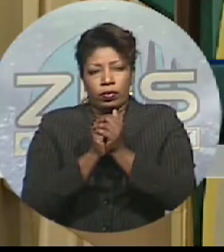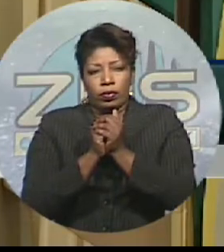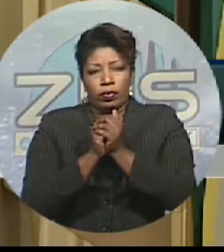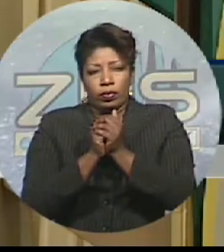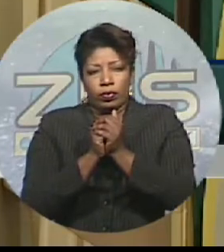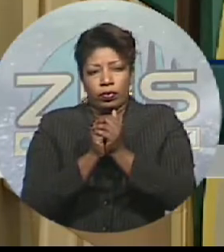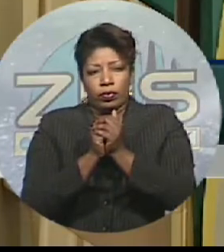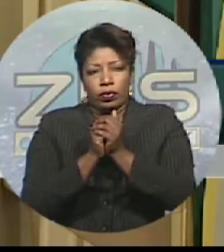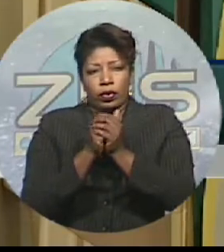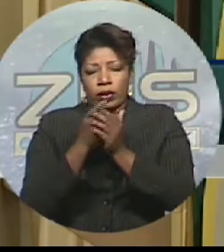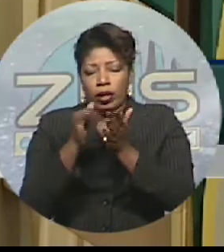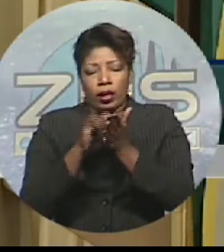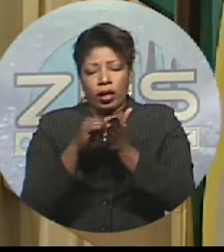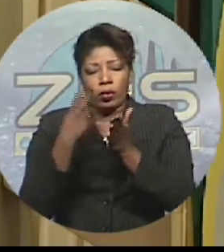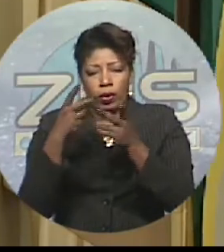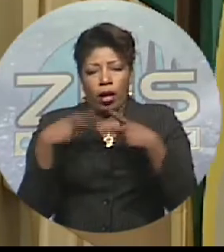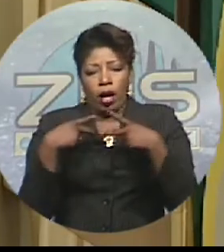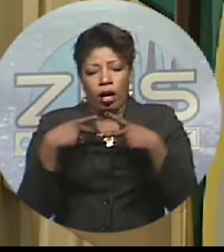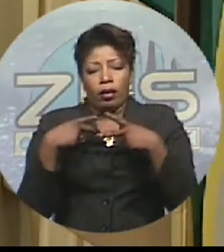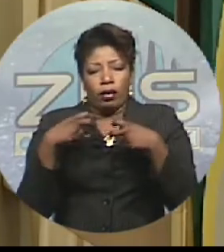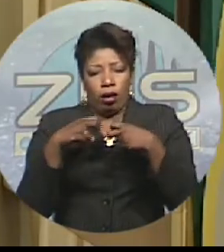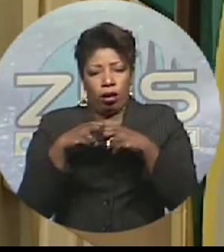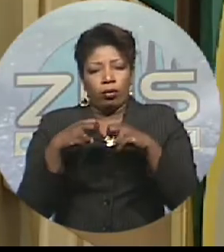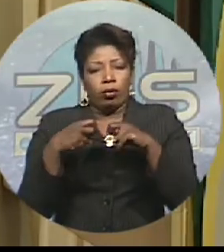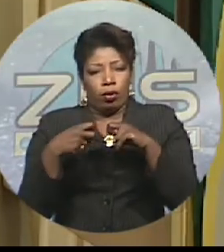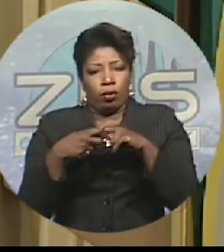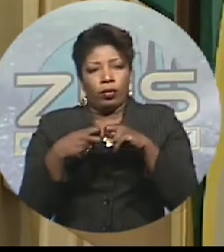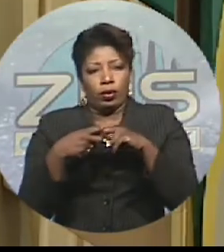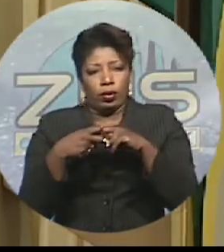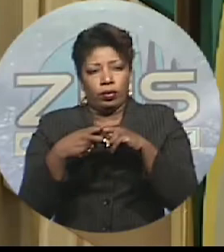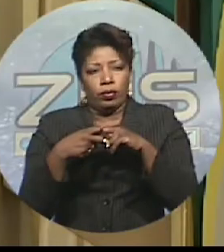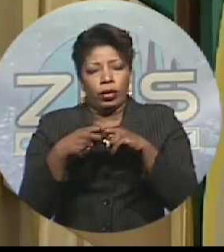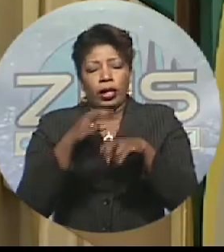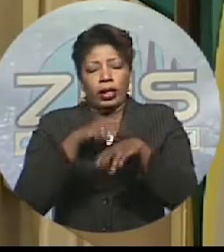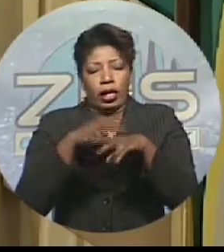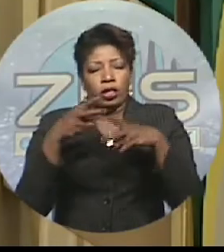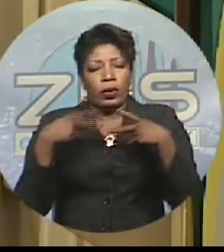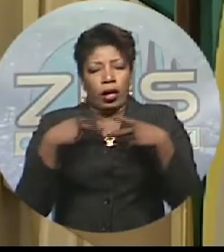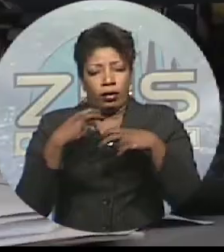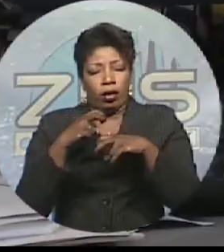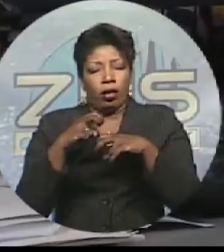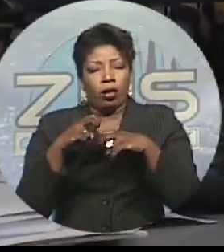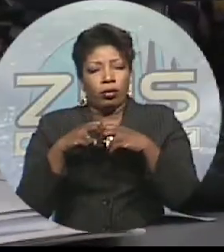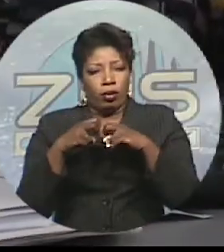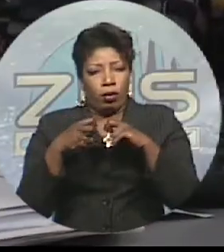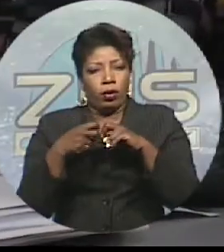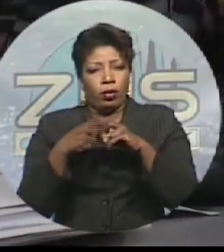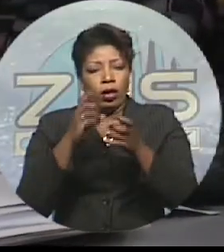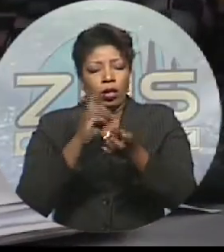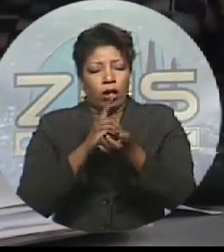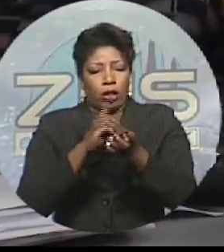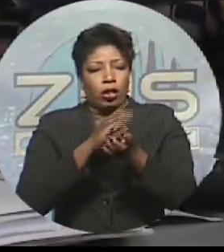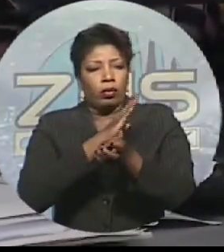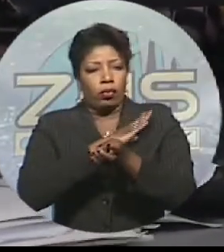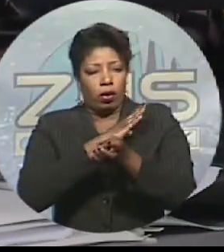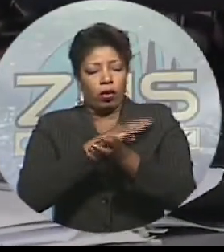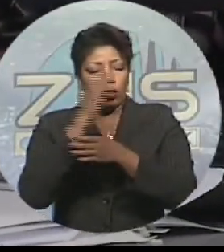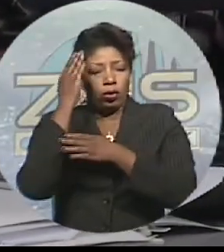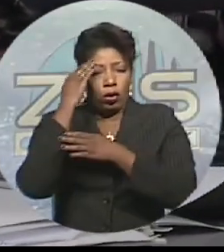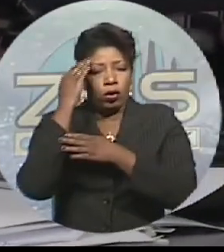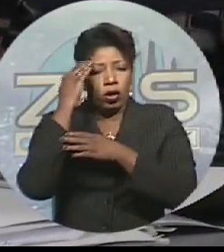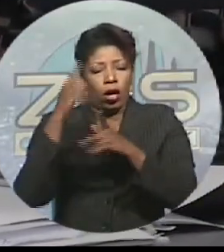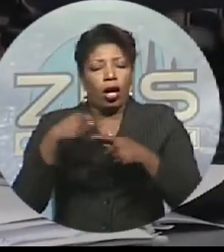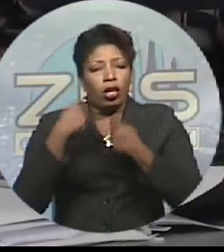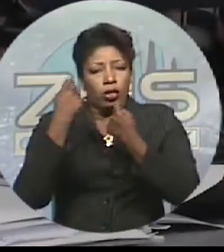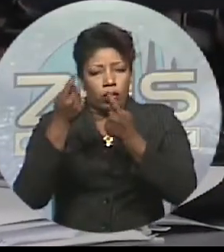problem." Well, Houston, we have a problem. Nassau, we have a problem. Dr. Burrows acknowledges a contributing